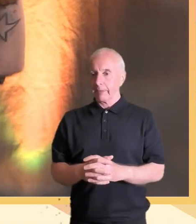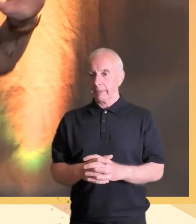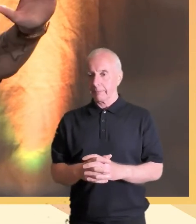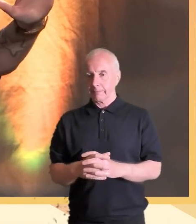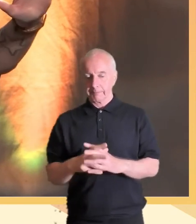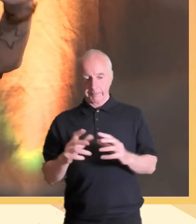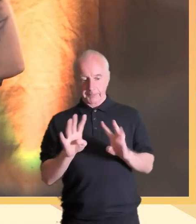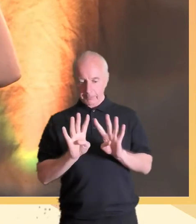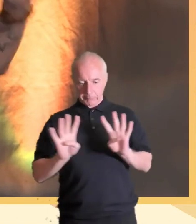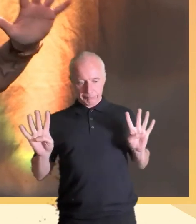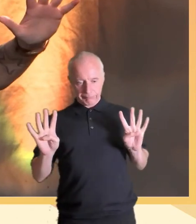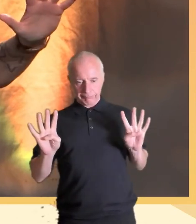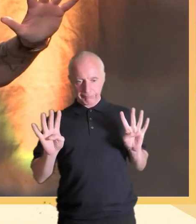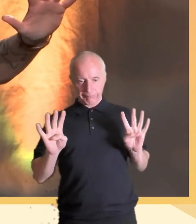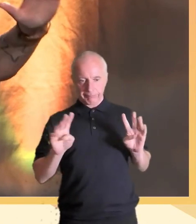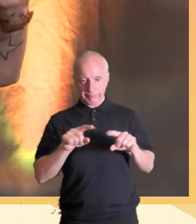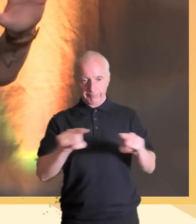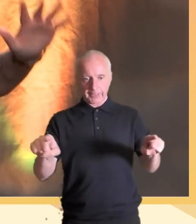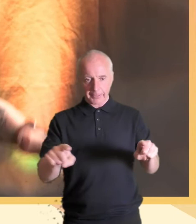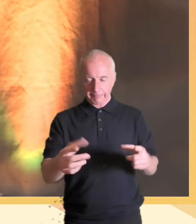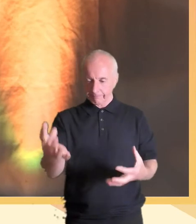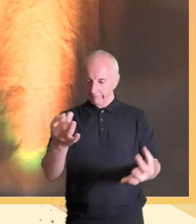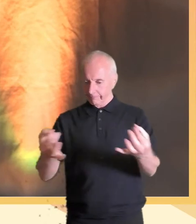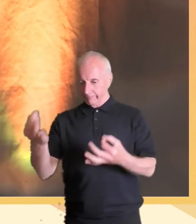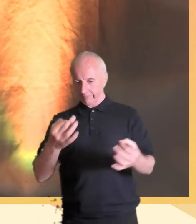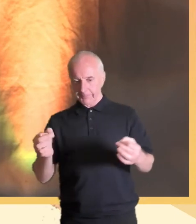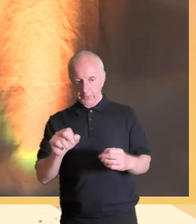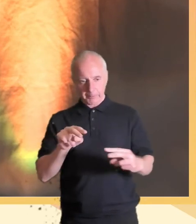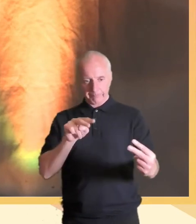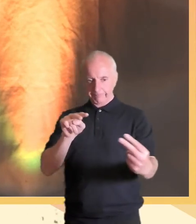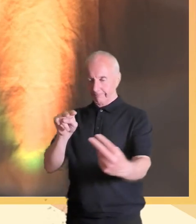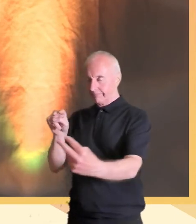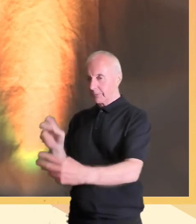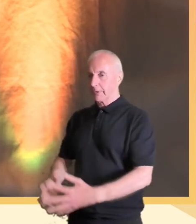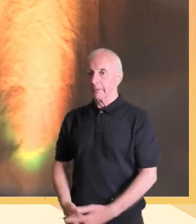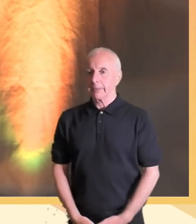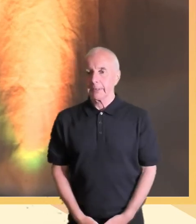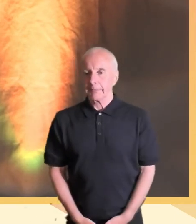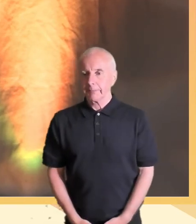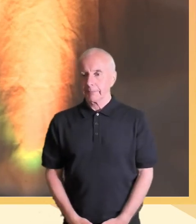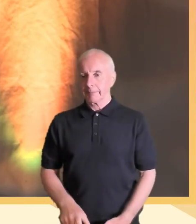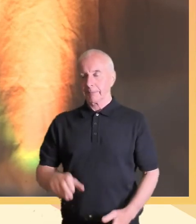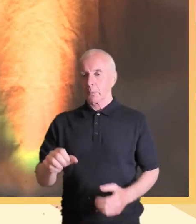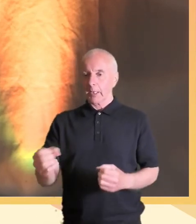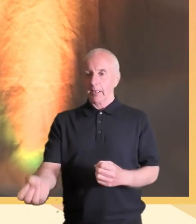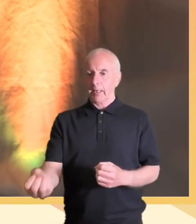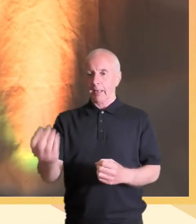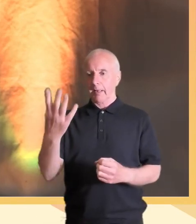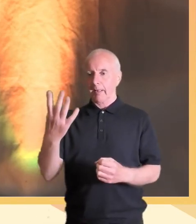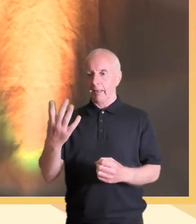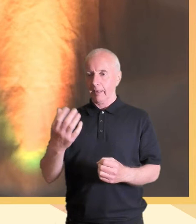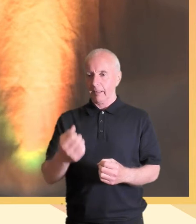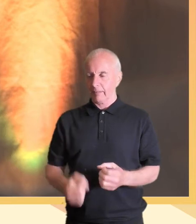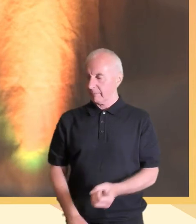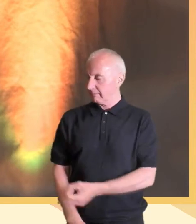promises with you, and it's good to eyeball them when they're doing that. So the questions will come up on the screen. And the first one, and